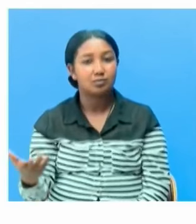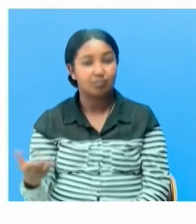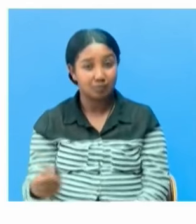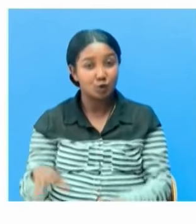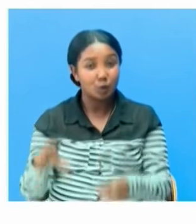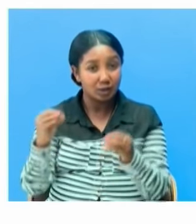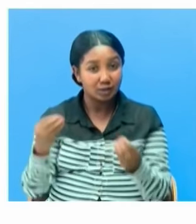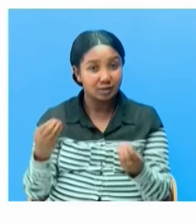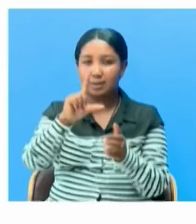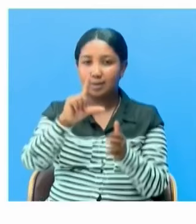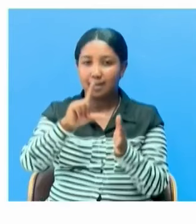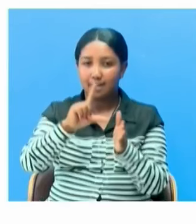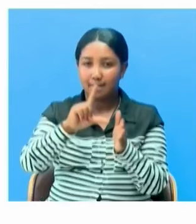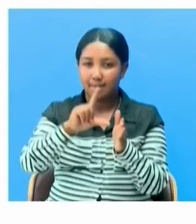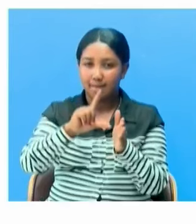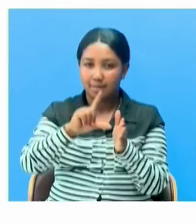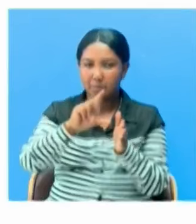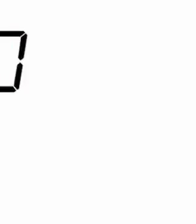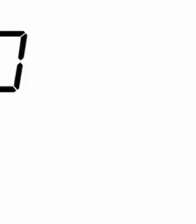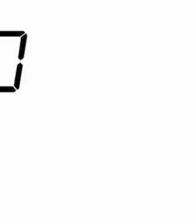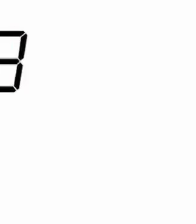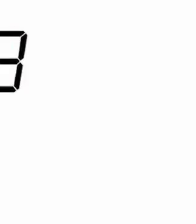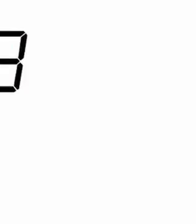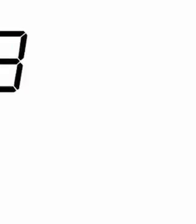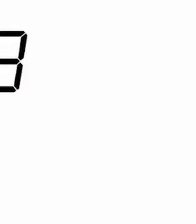Students, do this work within 1 minute.